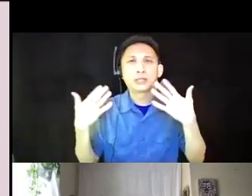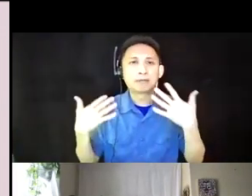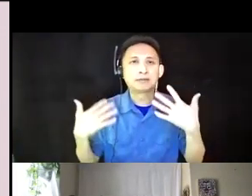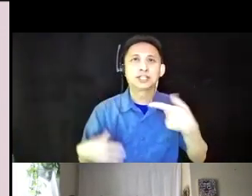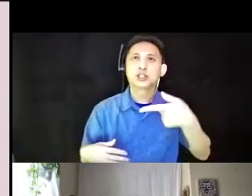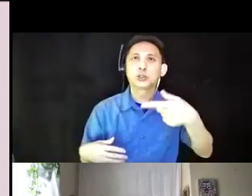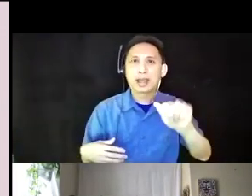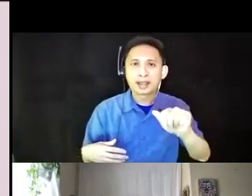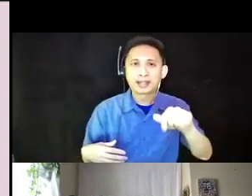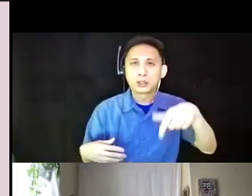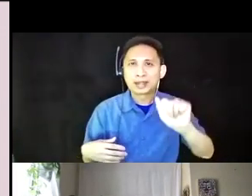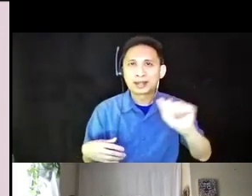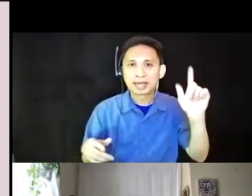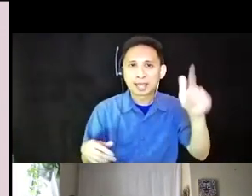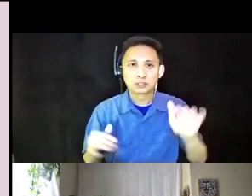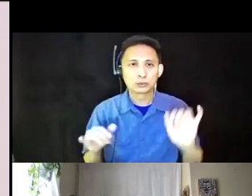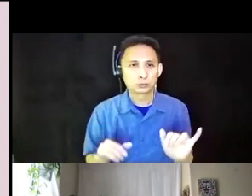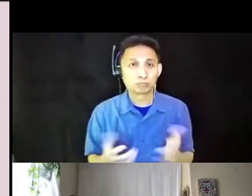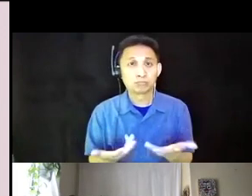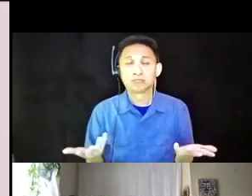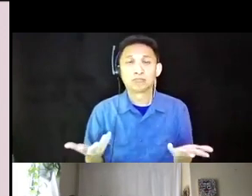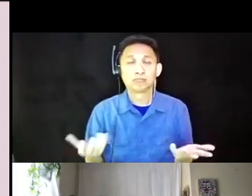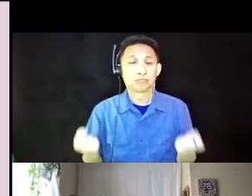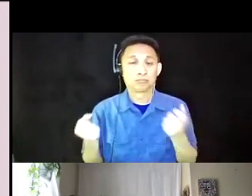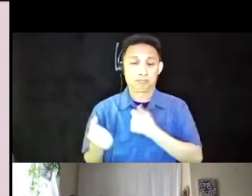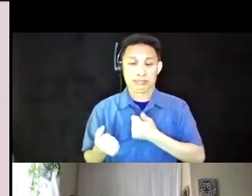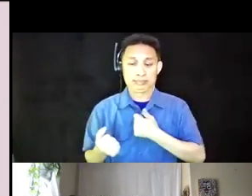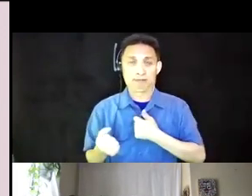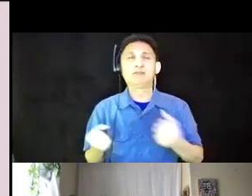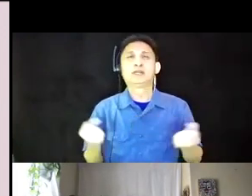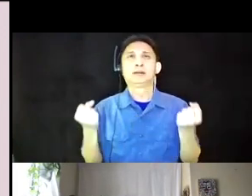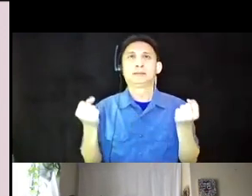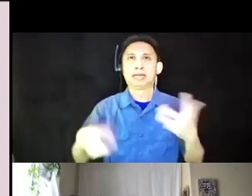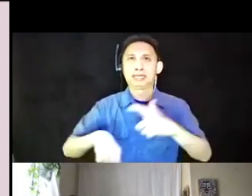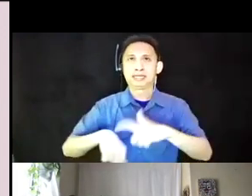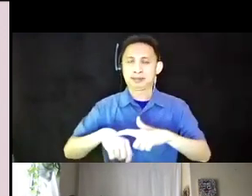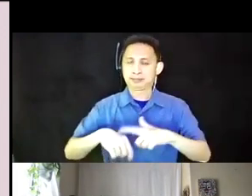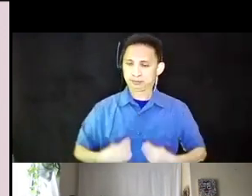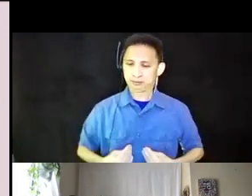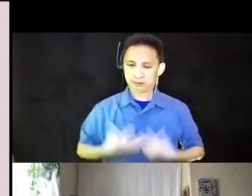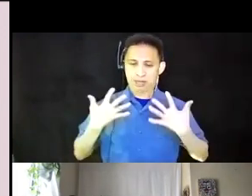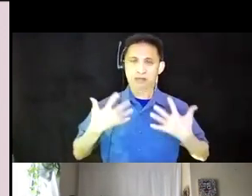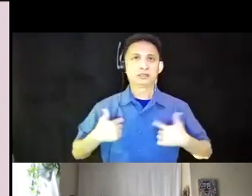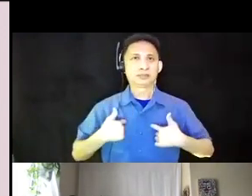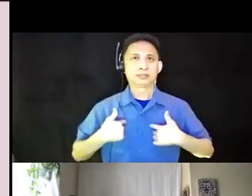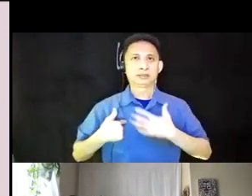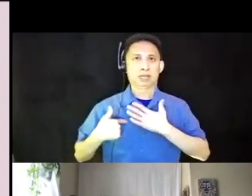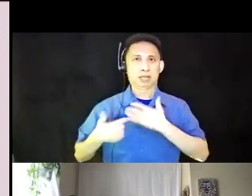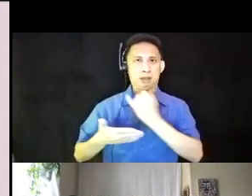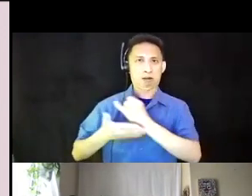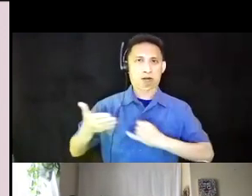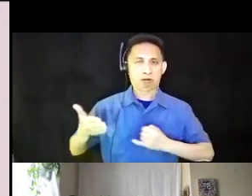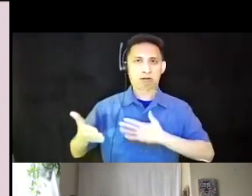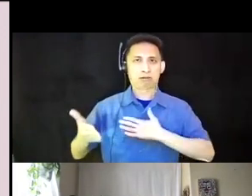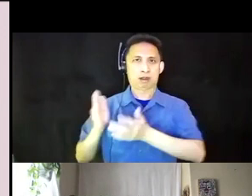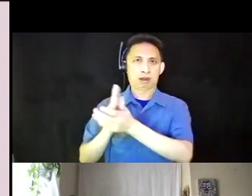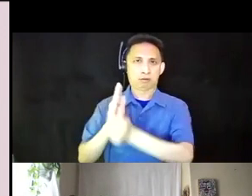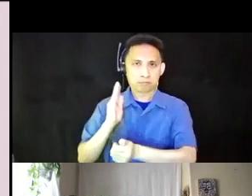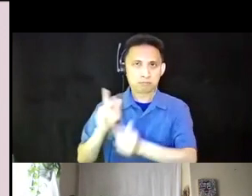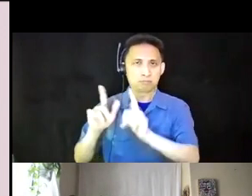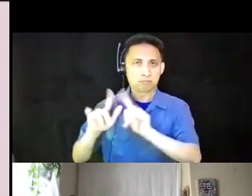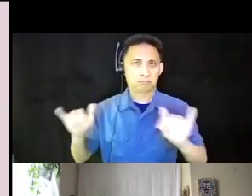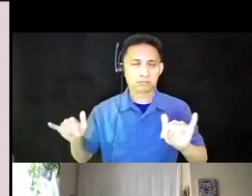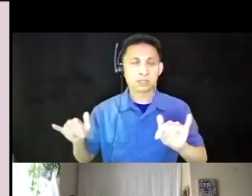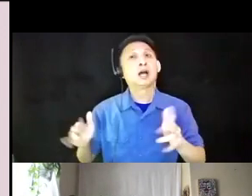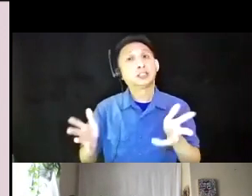prompt. So for myself, a lot of these practices are things that help inspire me as an artist and as an illustrator. And so we want to encourage